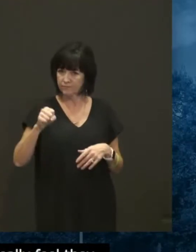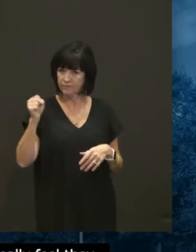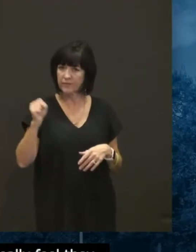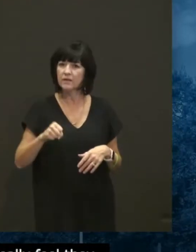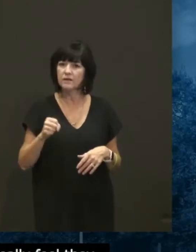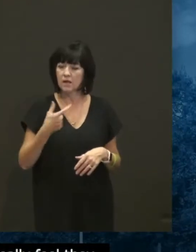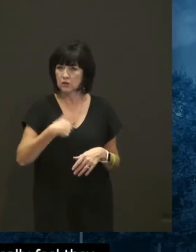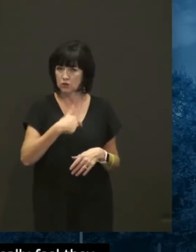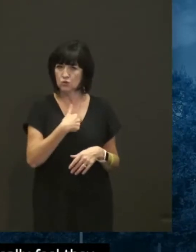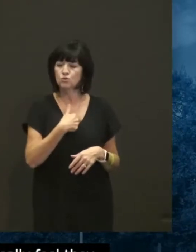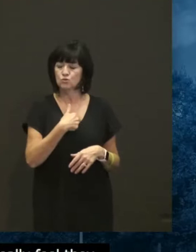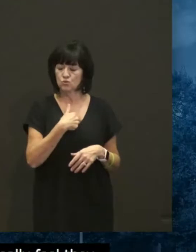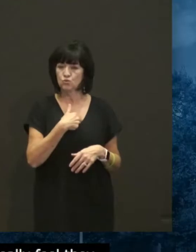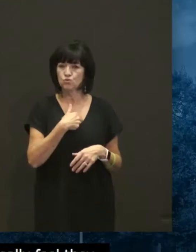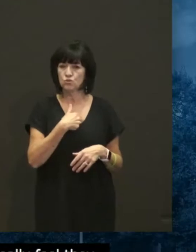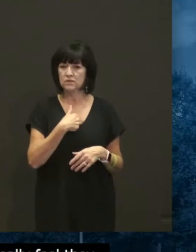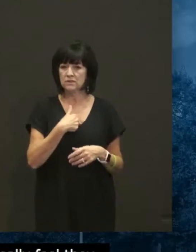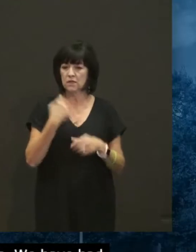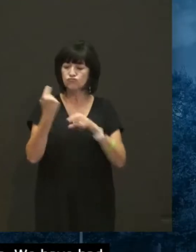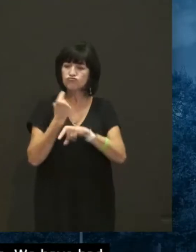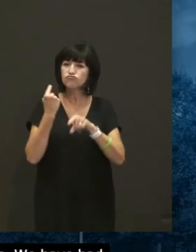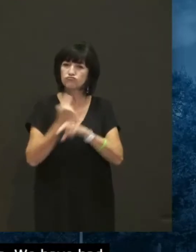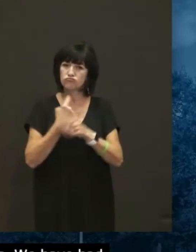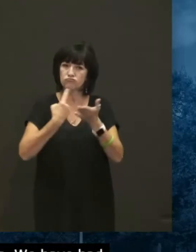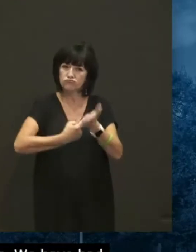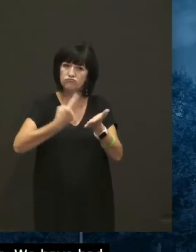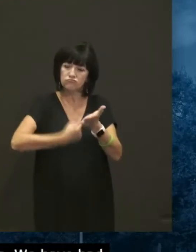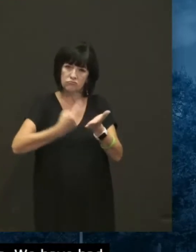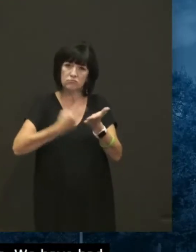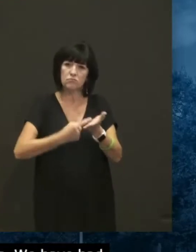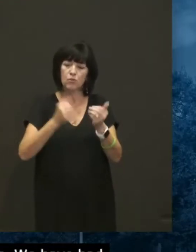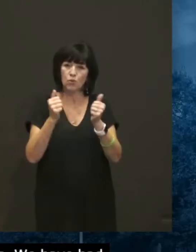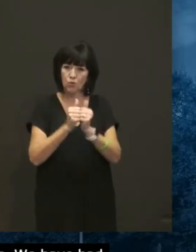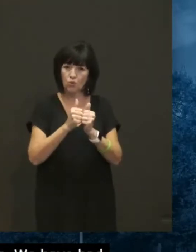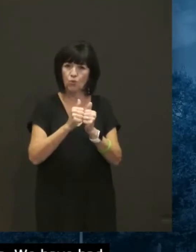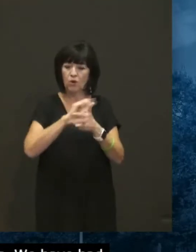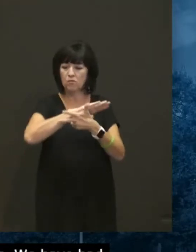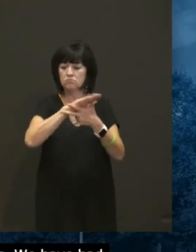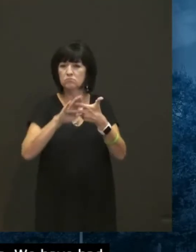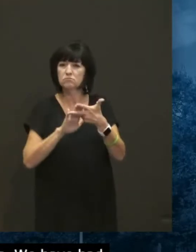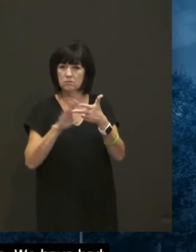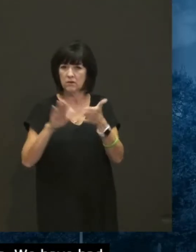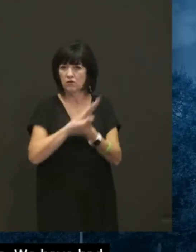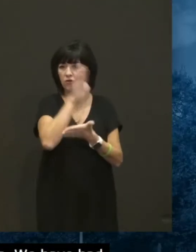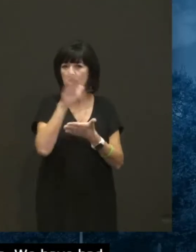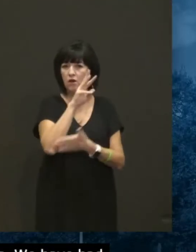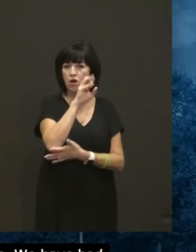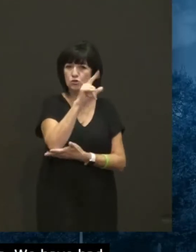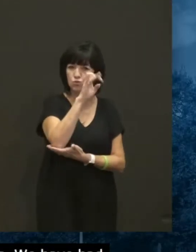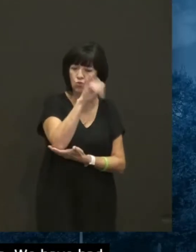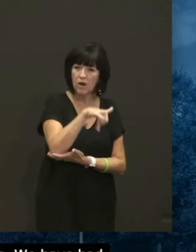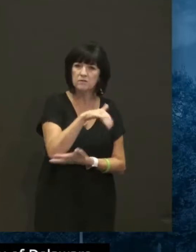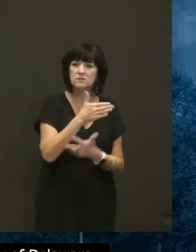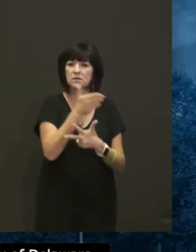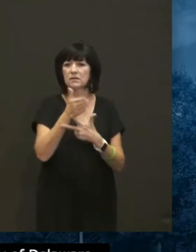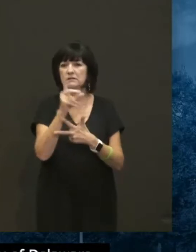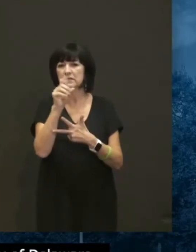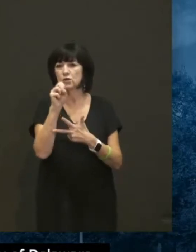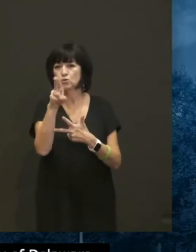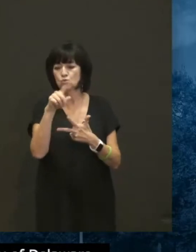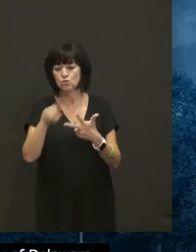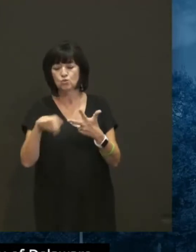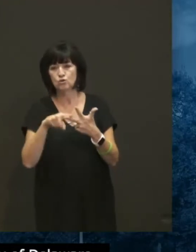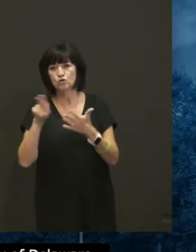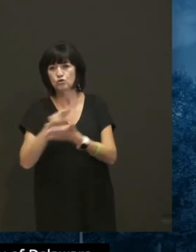with Wesley, Delaware State University, and University of Delaware, and we saw, as you saw some of the data earlier, the